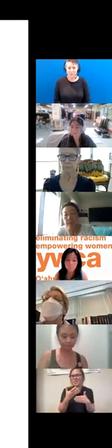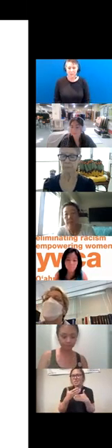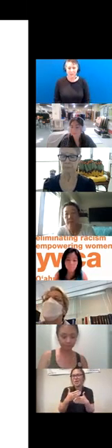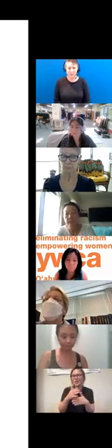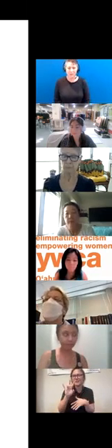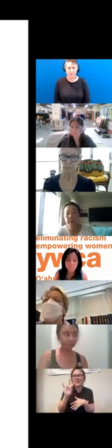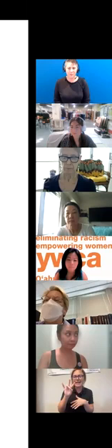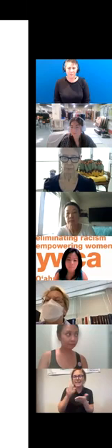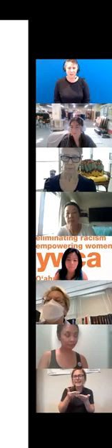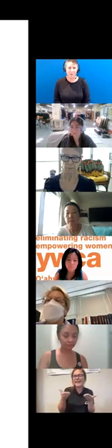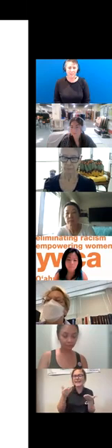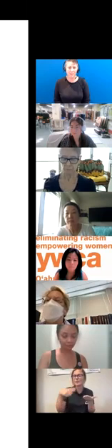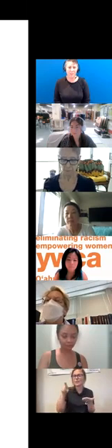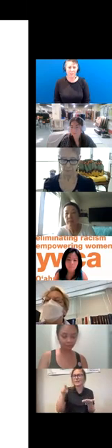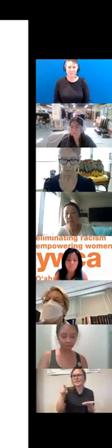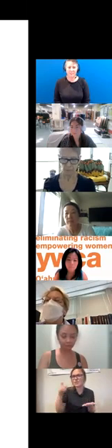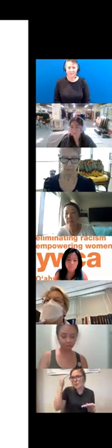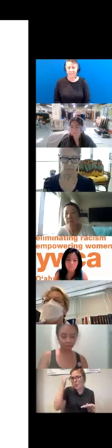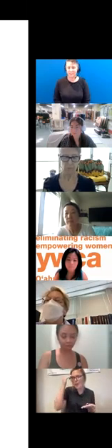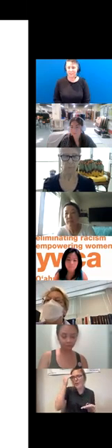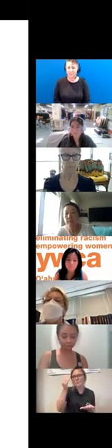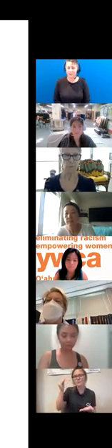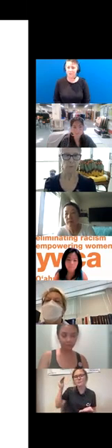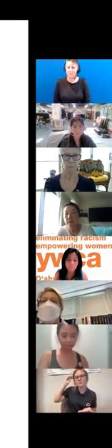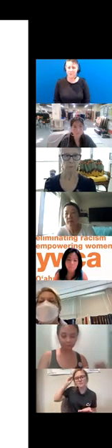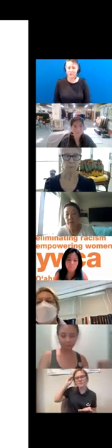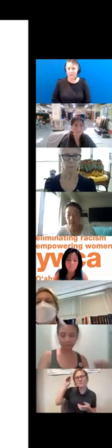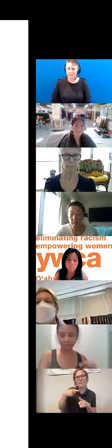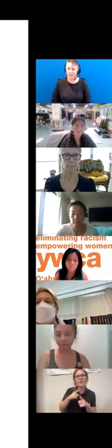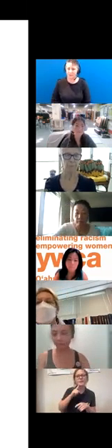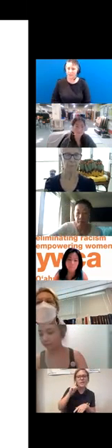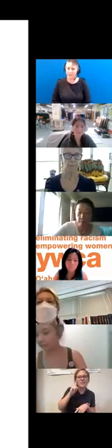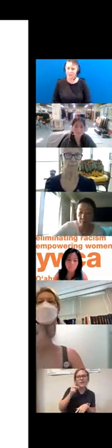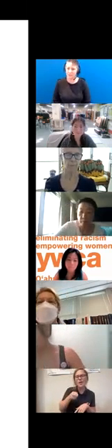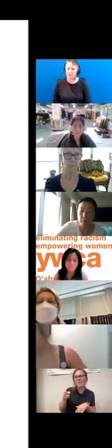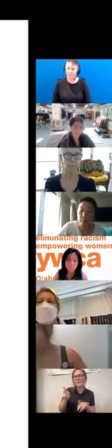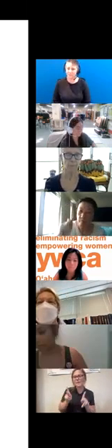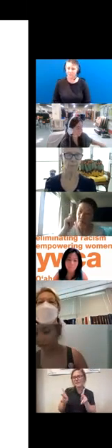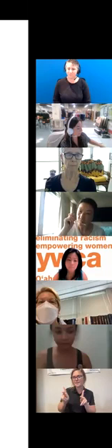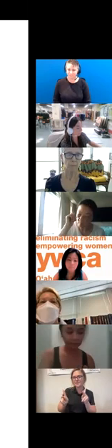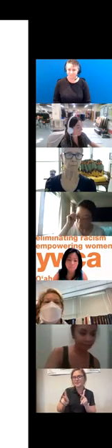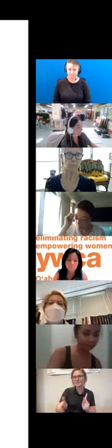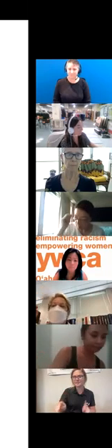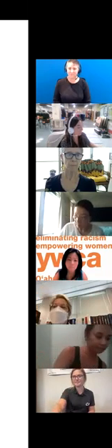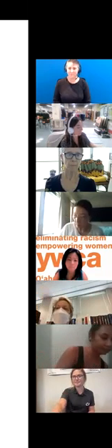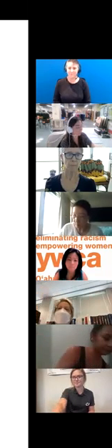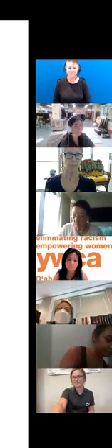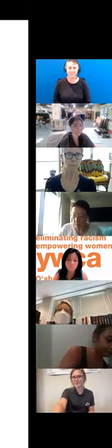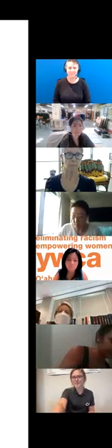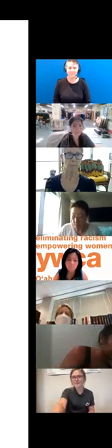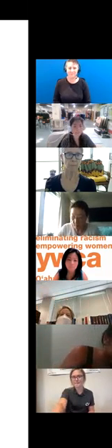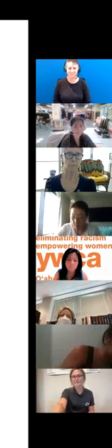So before I go any further, I wanted to share 7 things to know about deaf and hard of hearing people.